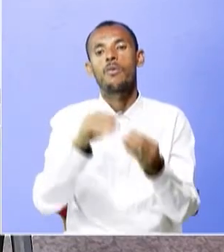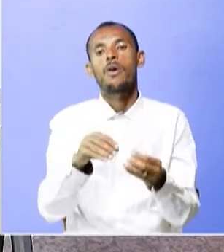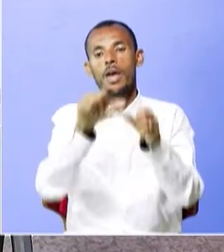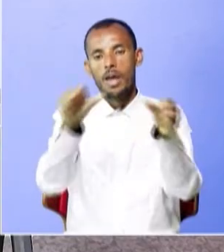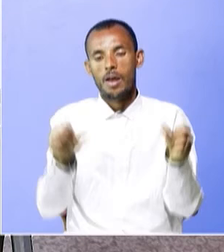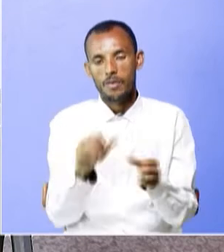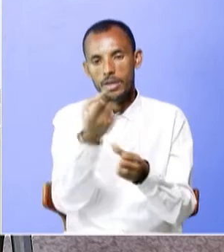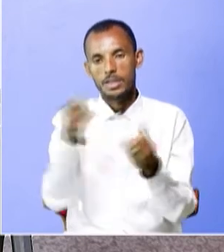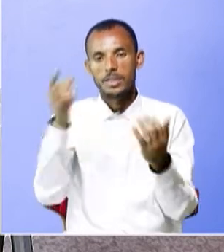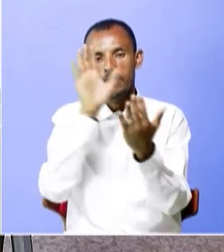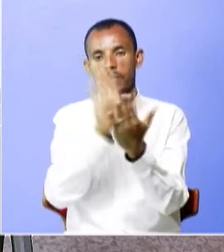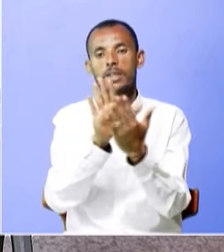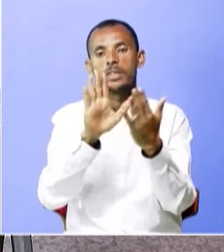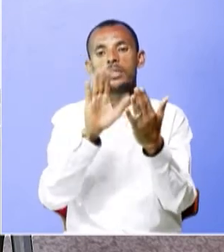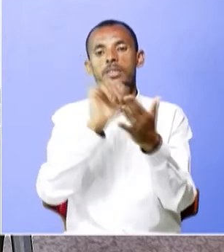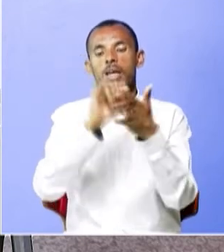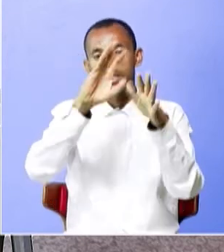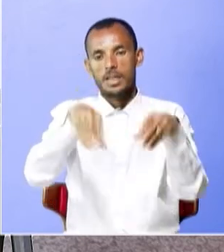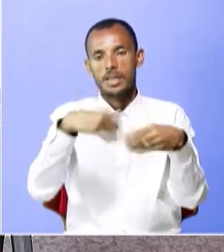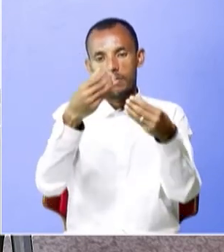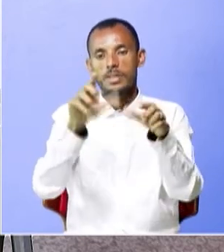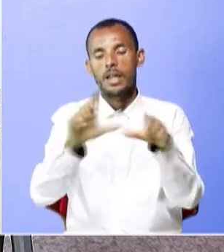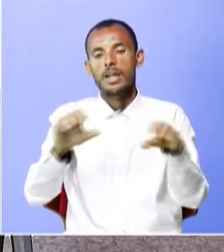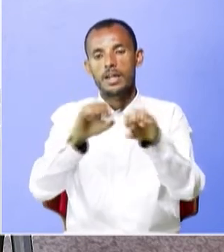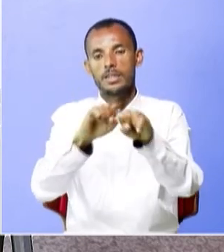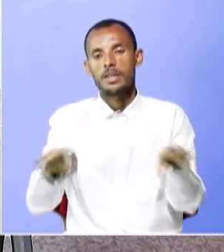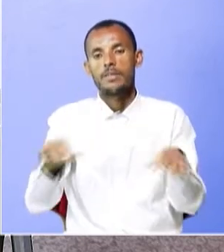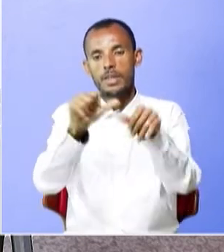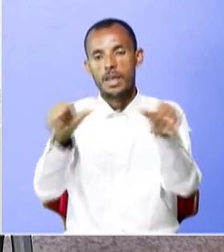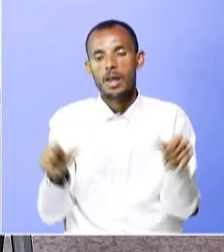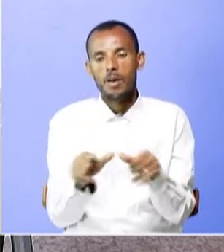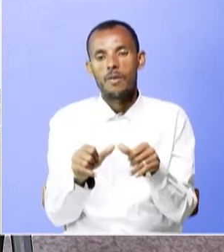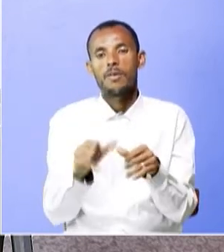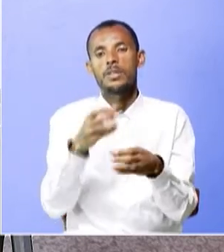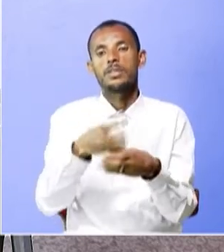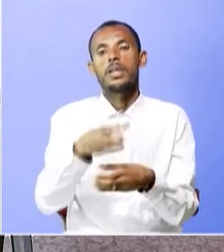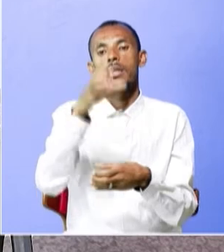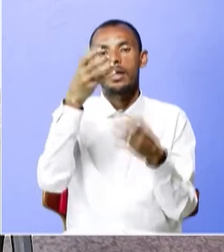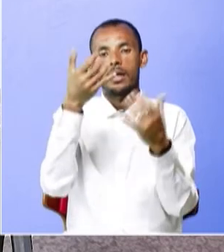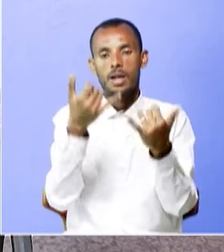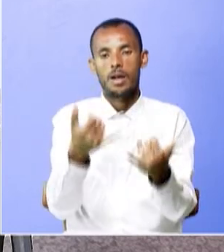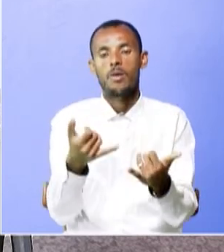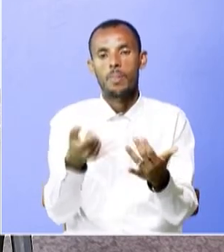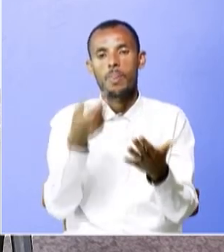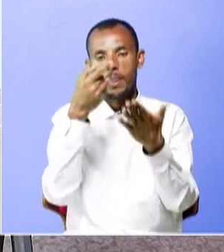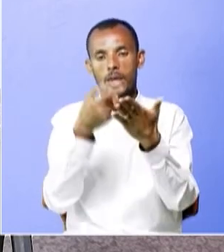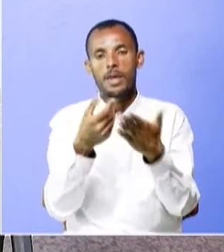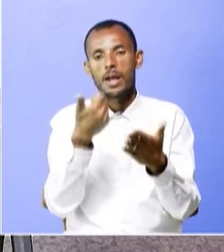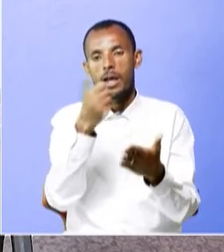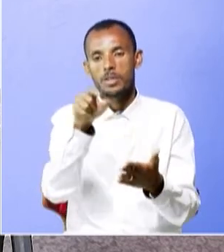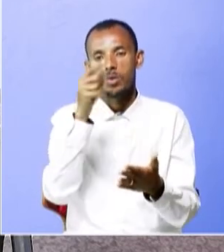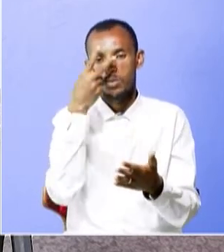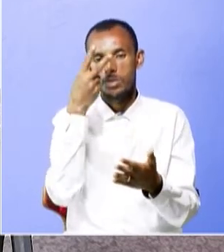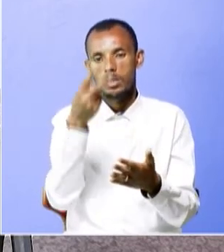each faces that gives us the lateral surface area of the cylinder. Now here, as you can see,